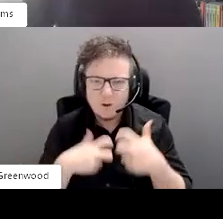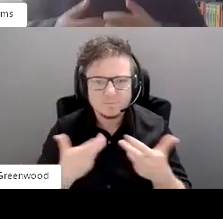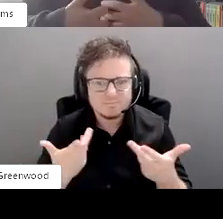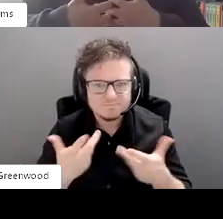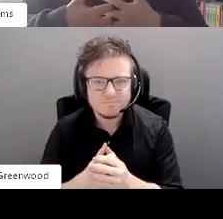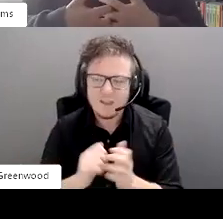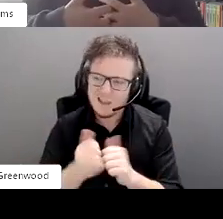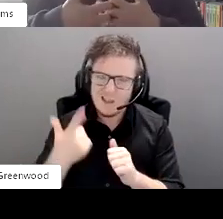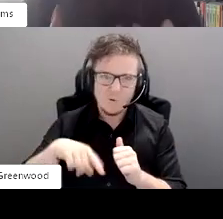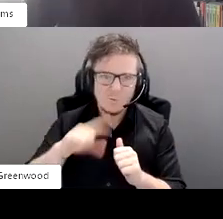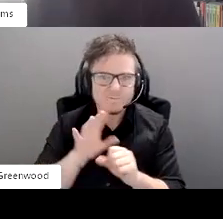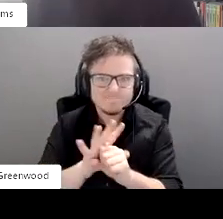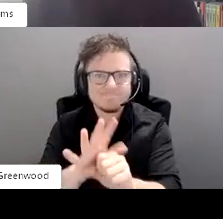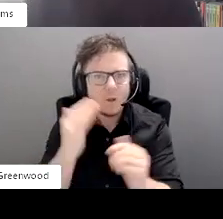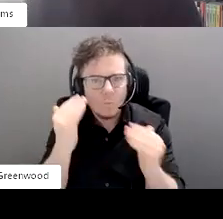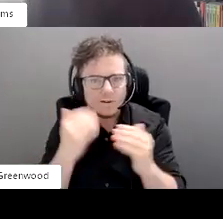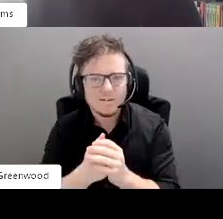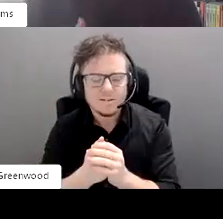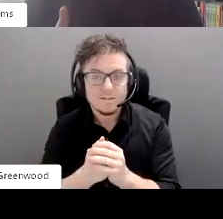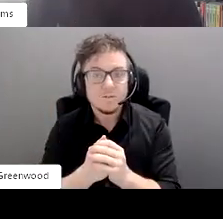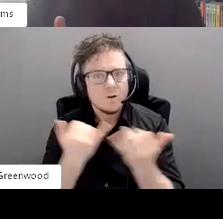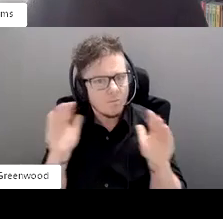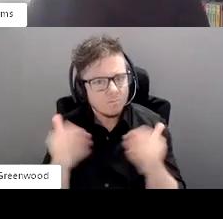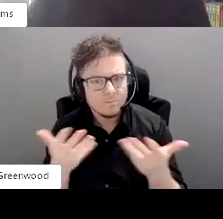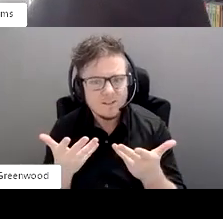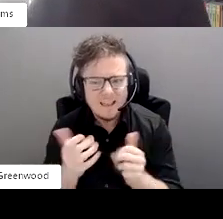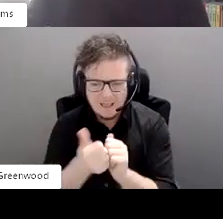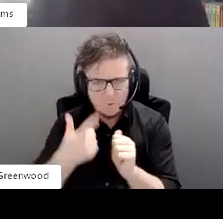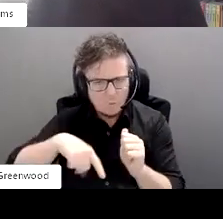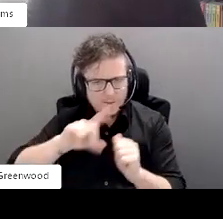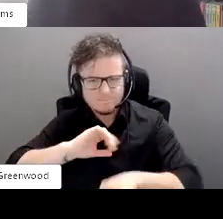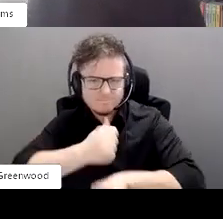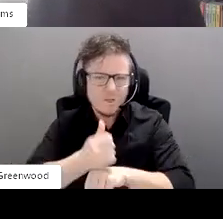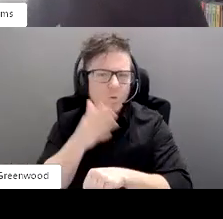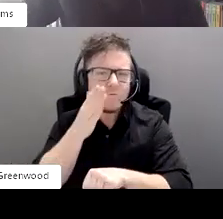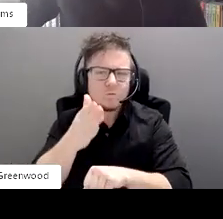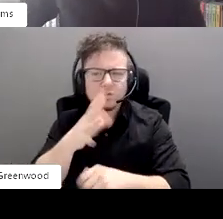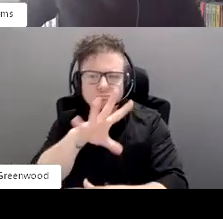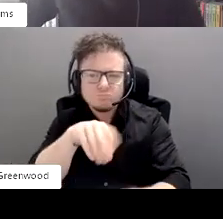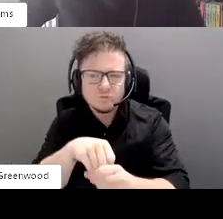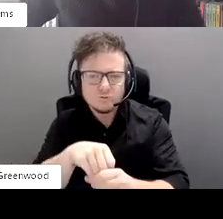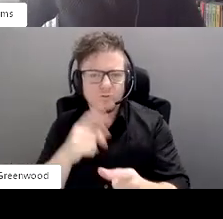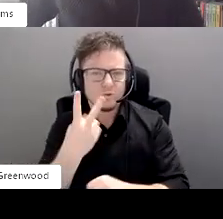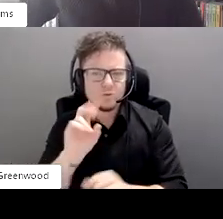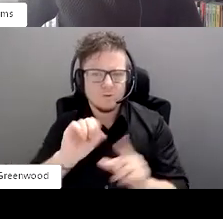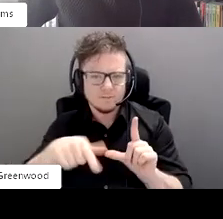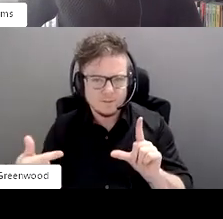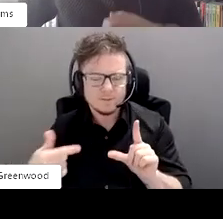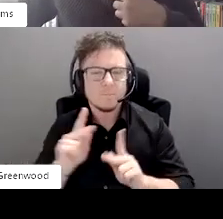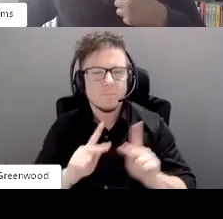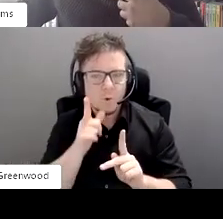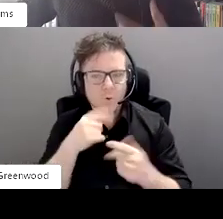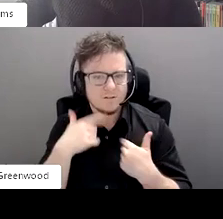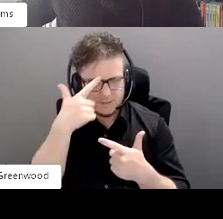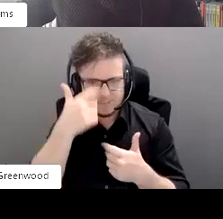awareness. So let's talk about how we together can create an inclusive future for 2SLGA people living with dementia.